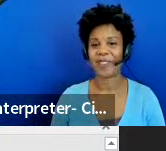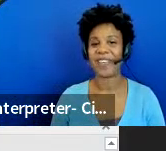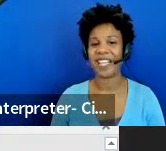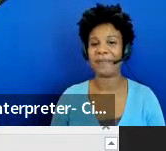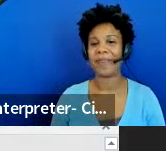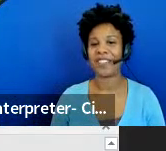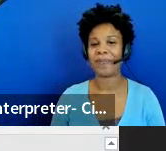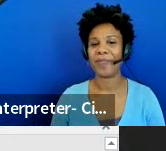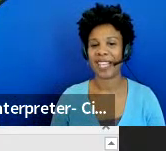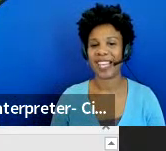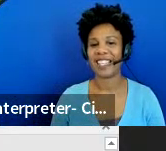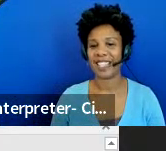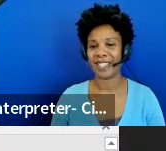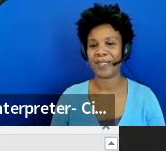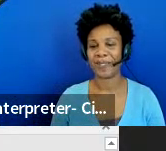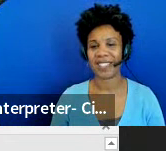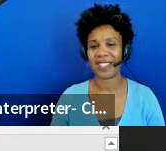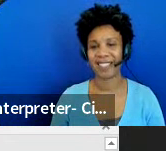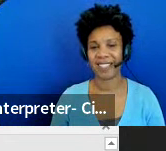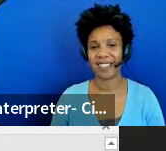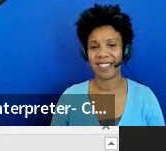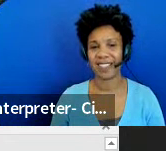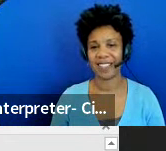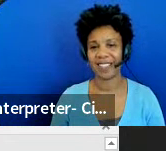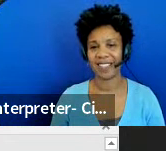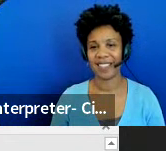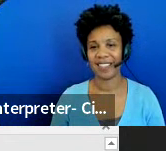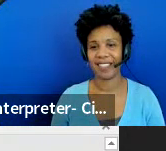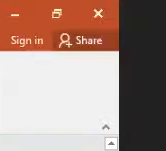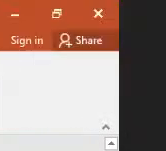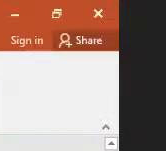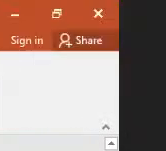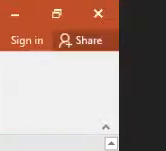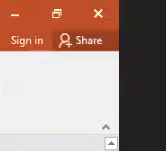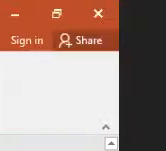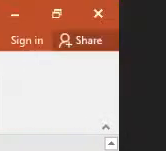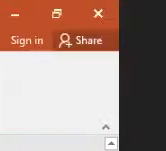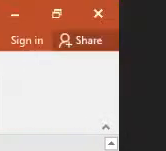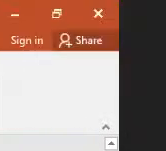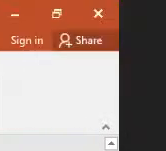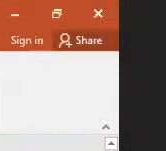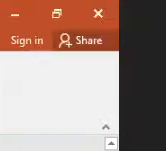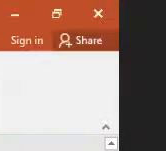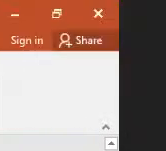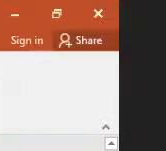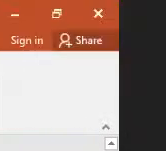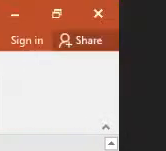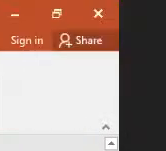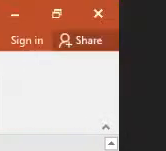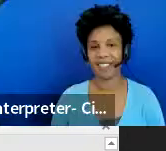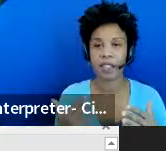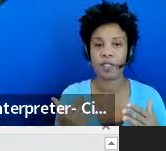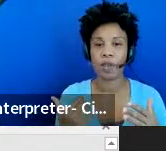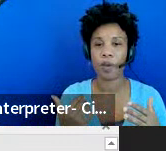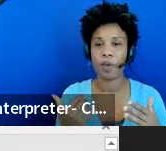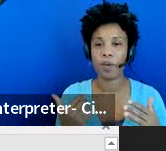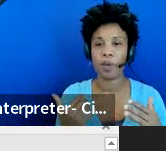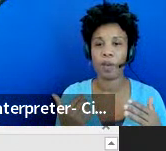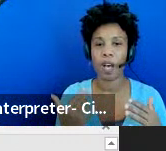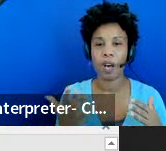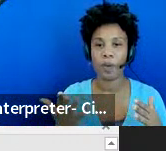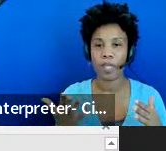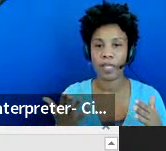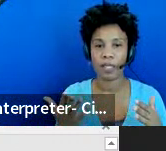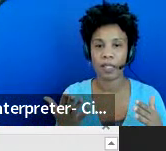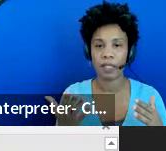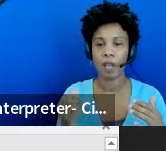They also face major communication issues. Okay, thank you so much for that presentation. Okay, so it is